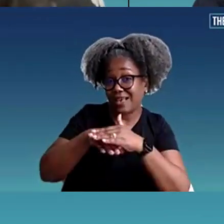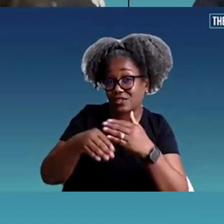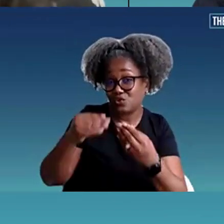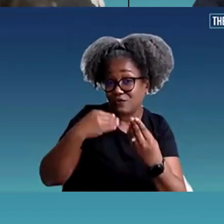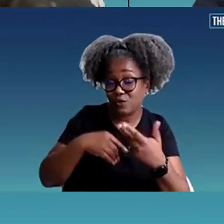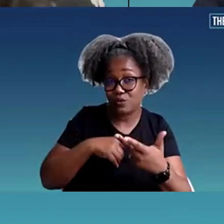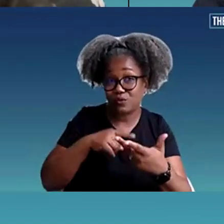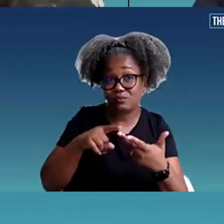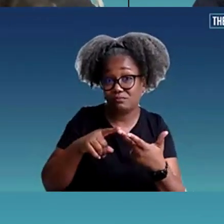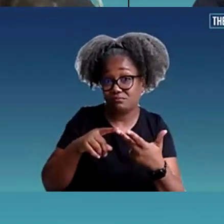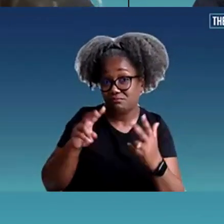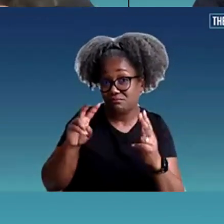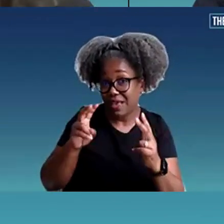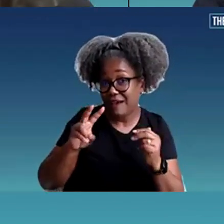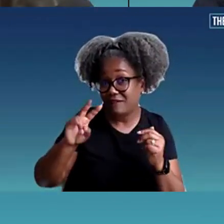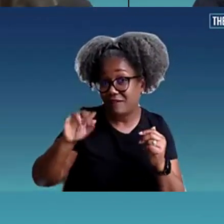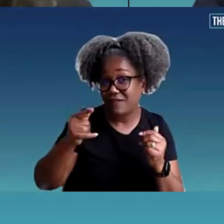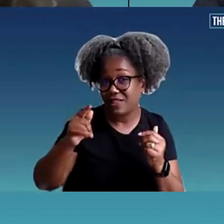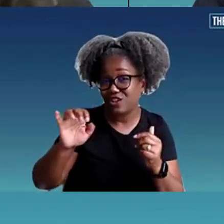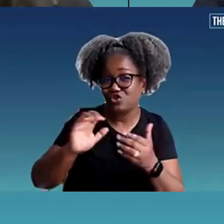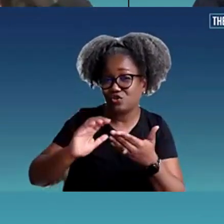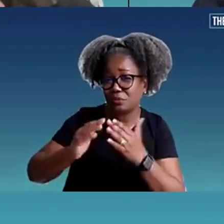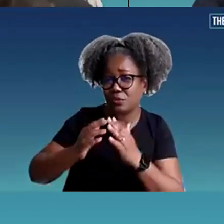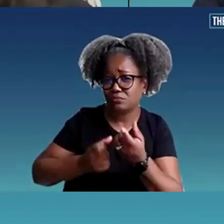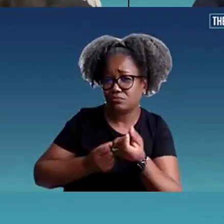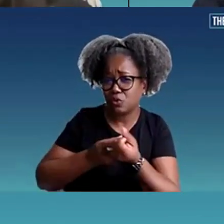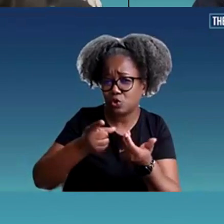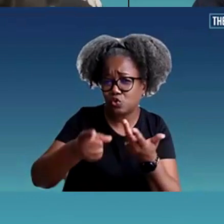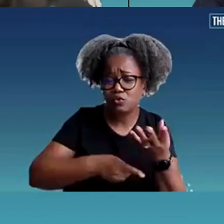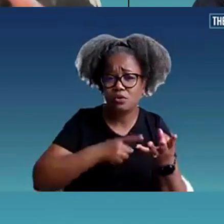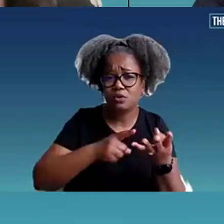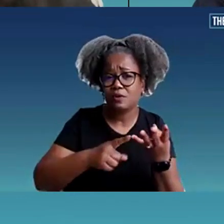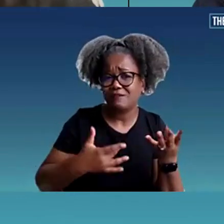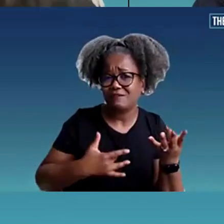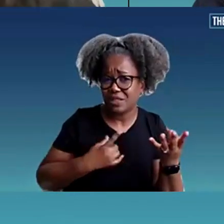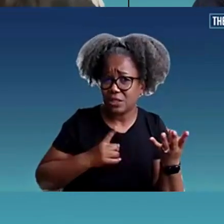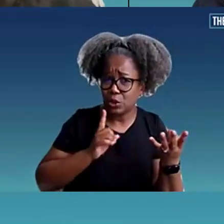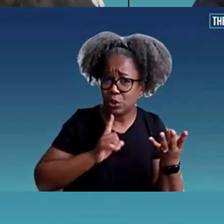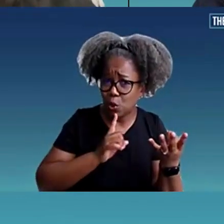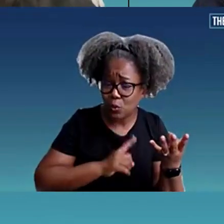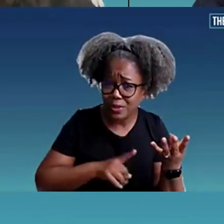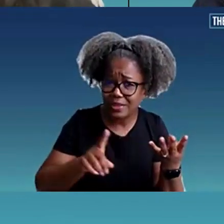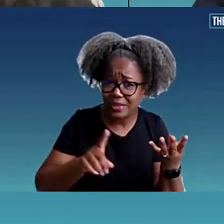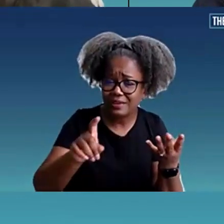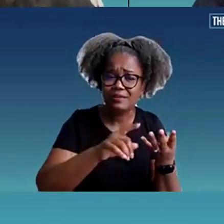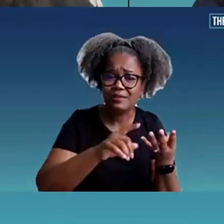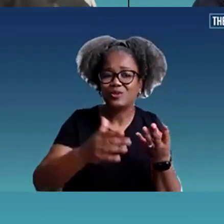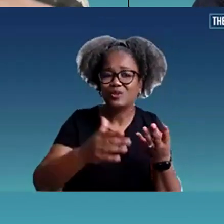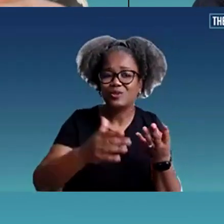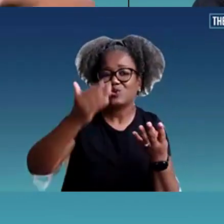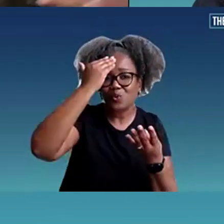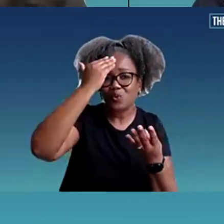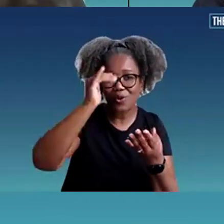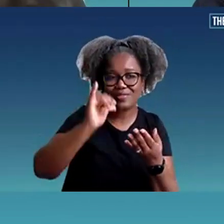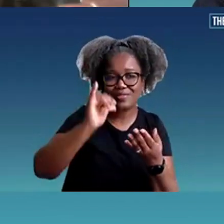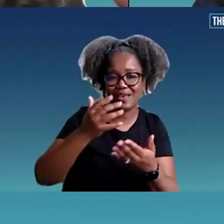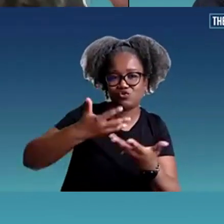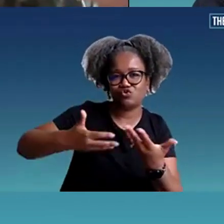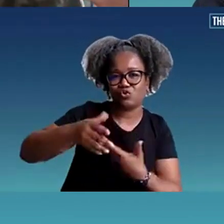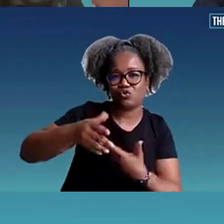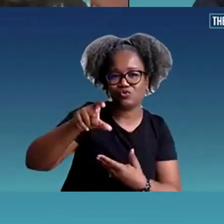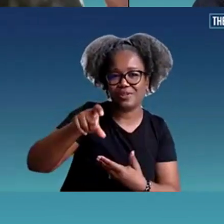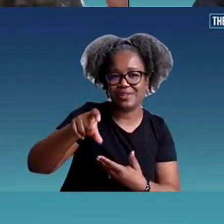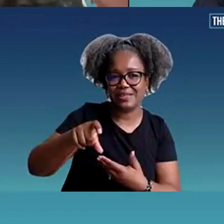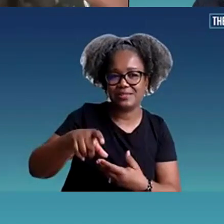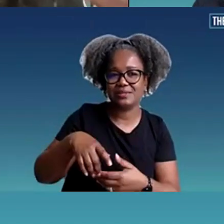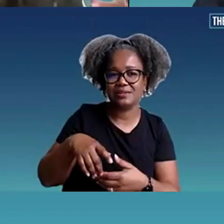lonely? Really understanding more of the context of who your members or who your patients are to be able to